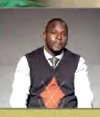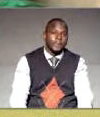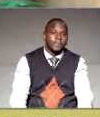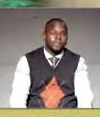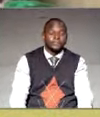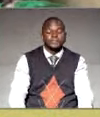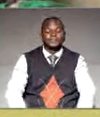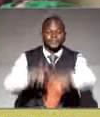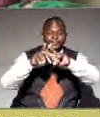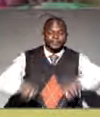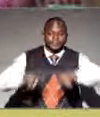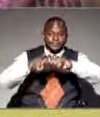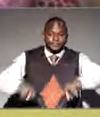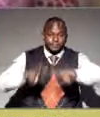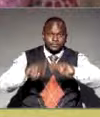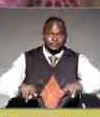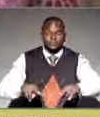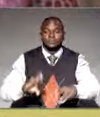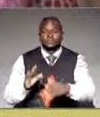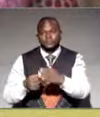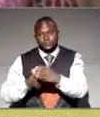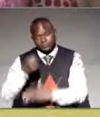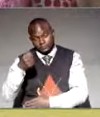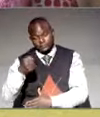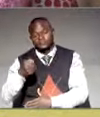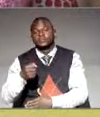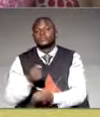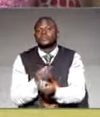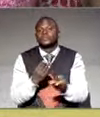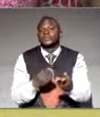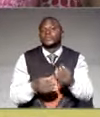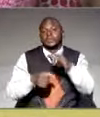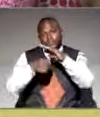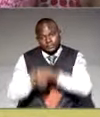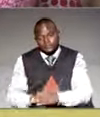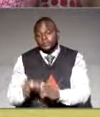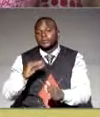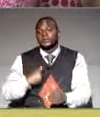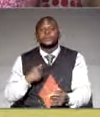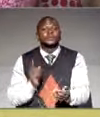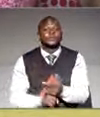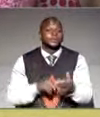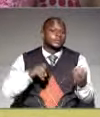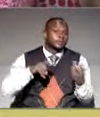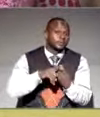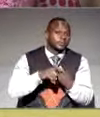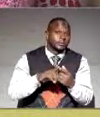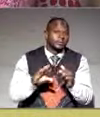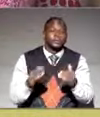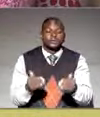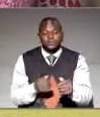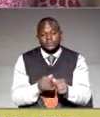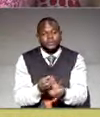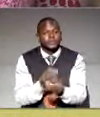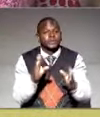The research findings carried out by Wanetha indicate that several groups of disadvantaged women are still getting HIV infections following